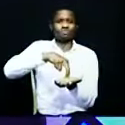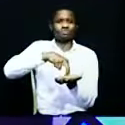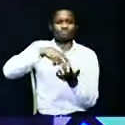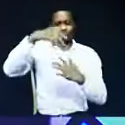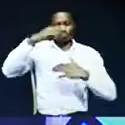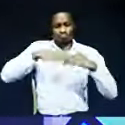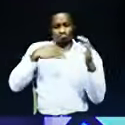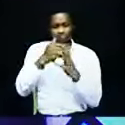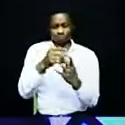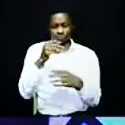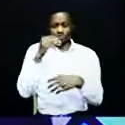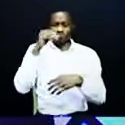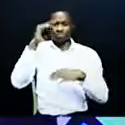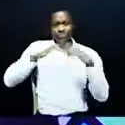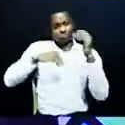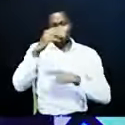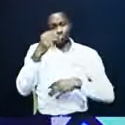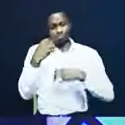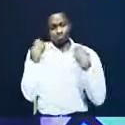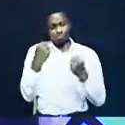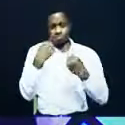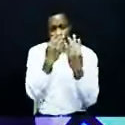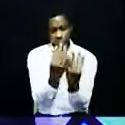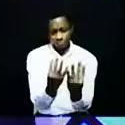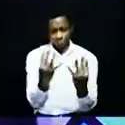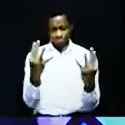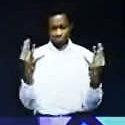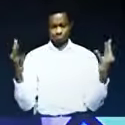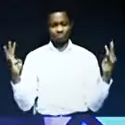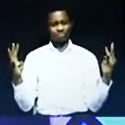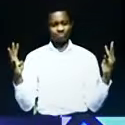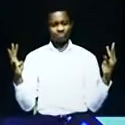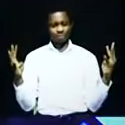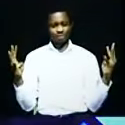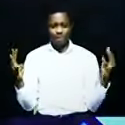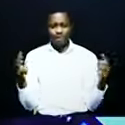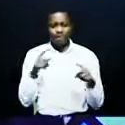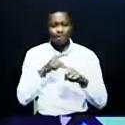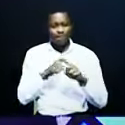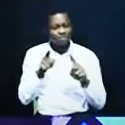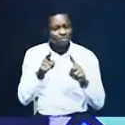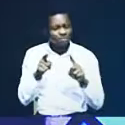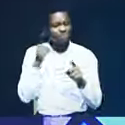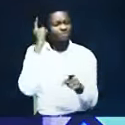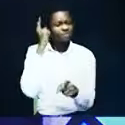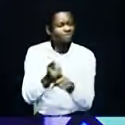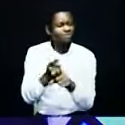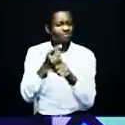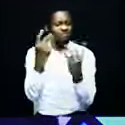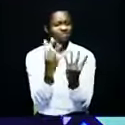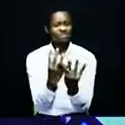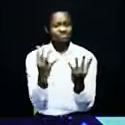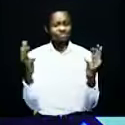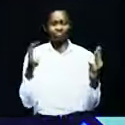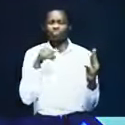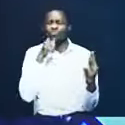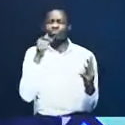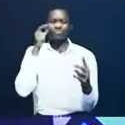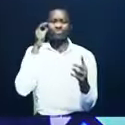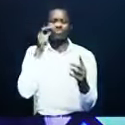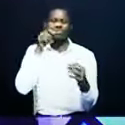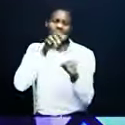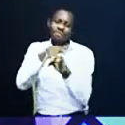build some resistance. But that one alone will be no match for the